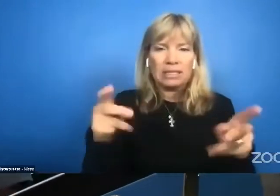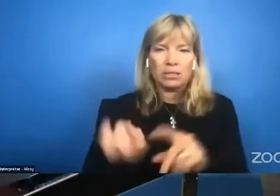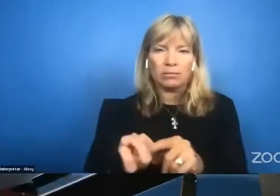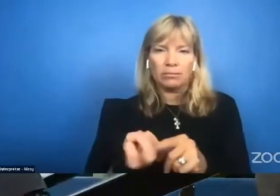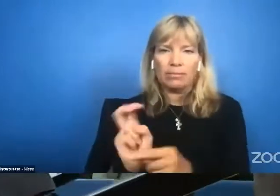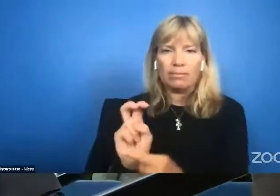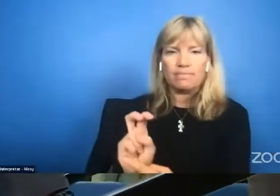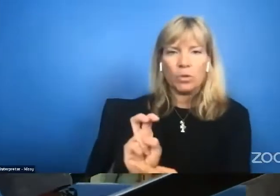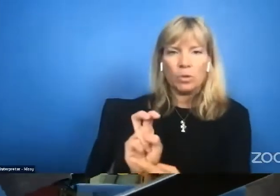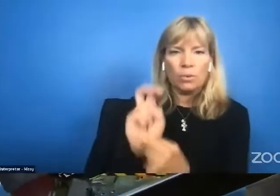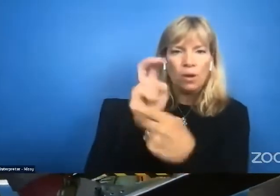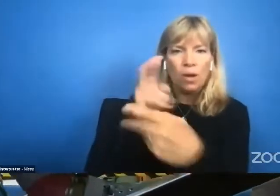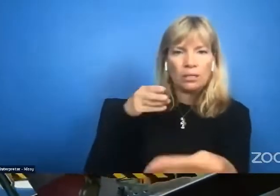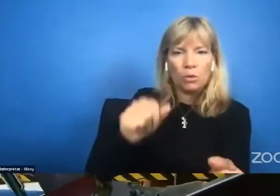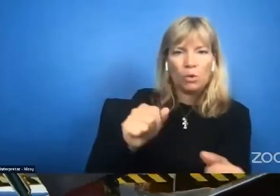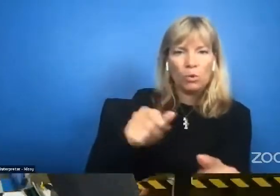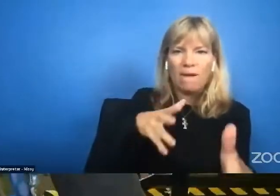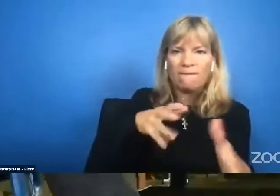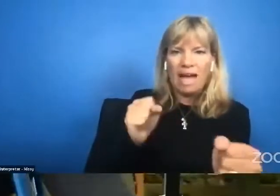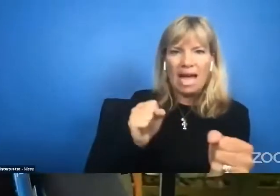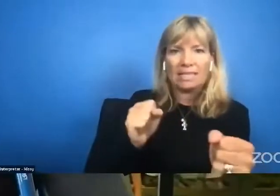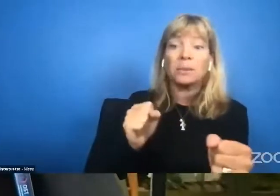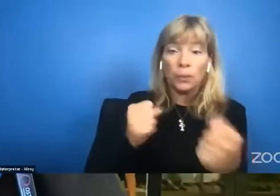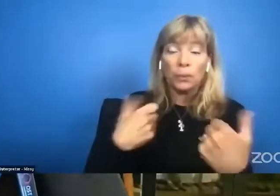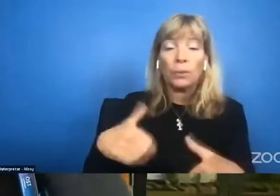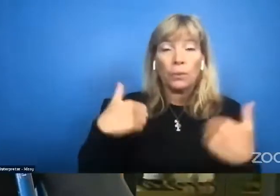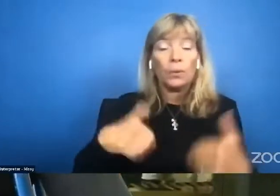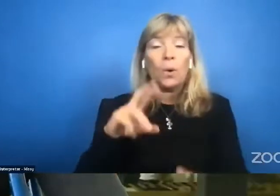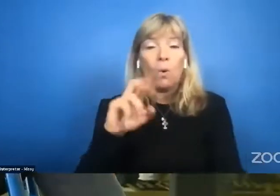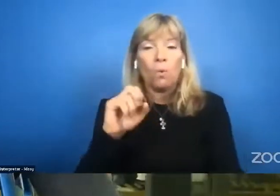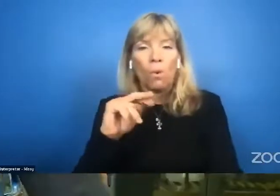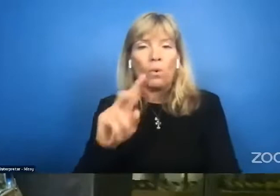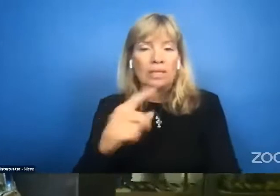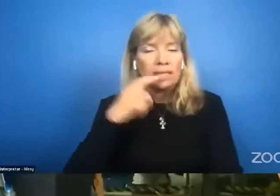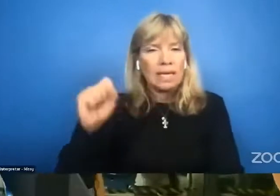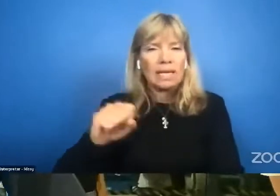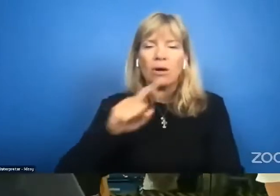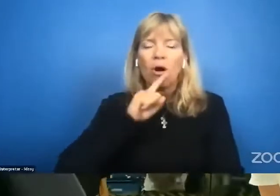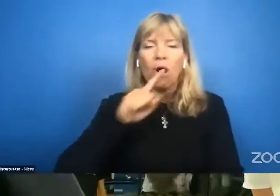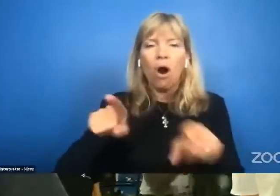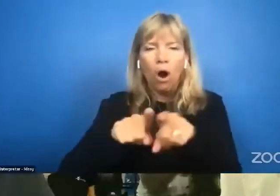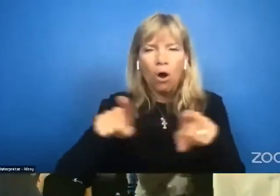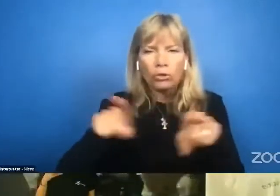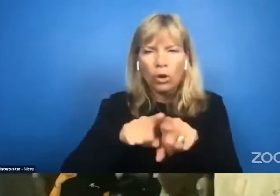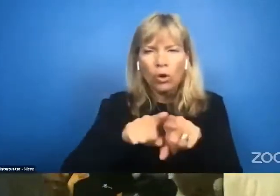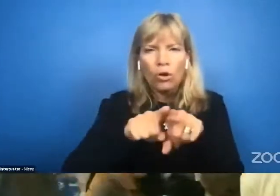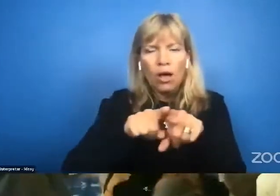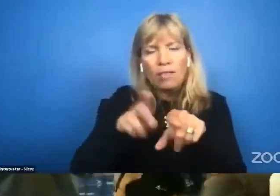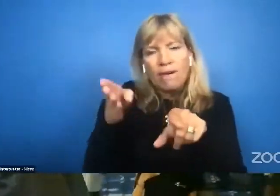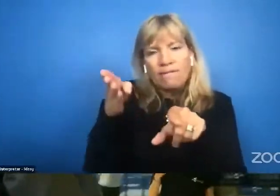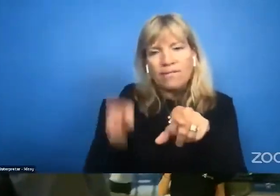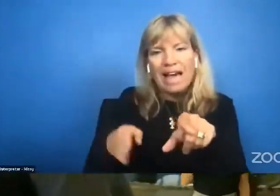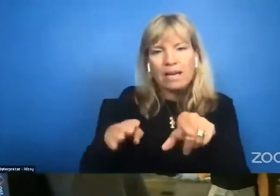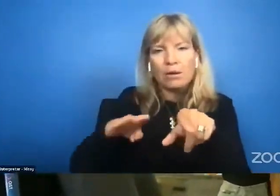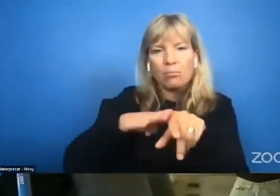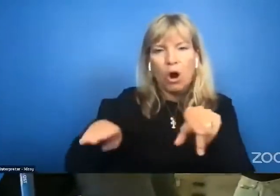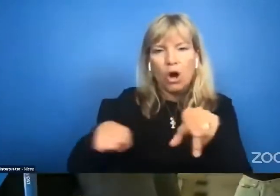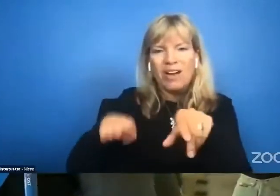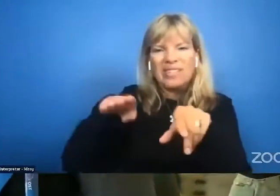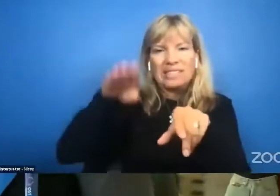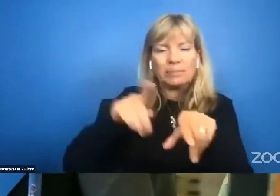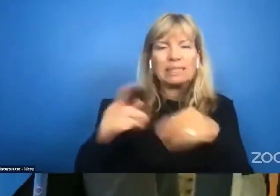very fast, Roland. Yes, and also the flatter side of the stairs is very easy for Rolf and the